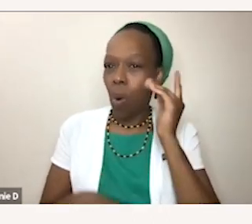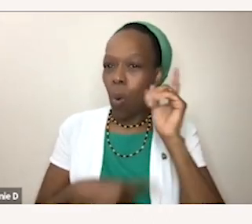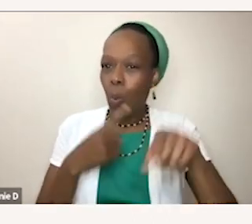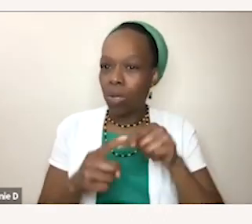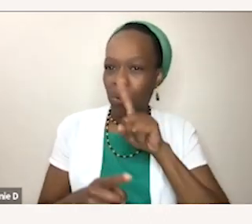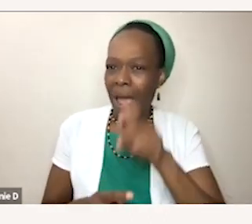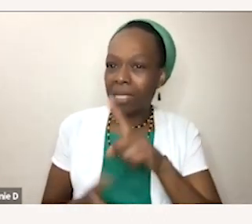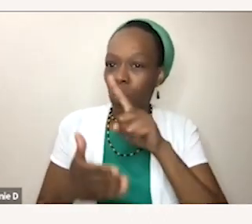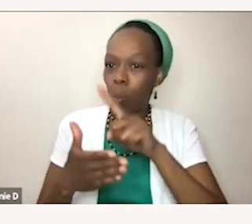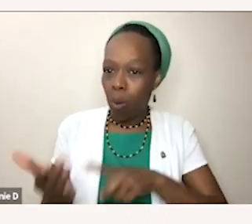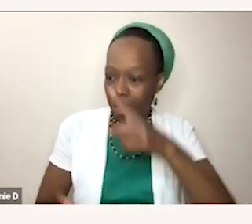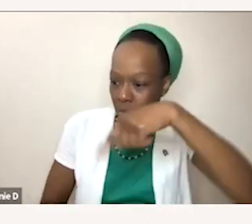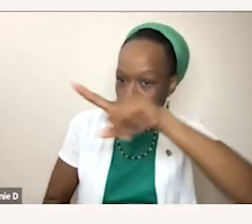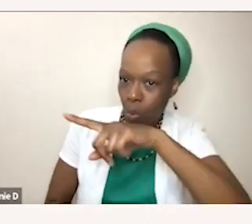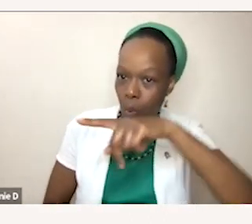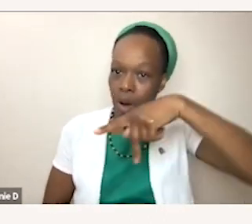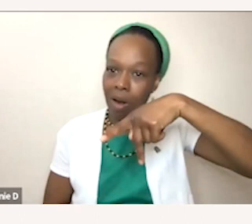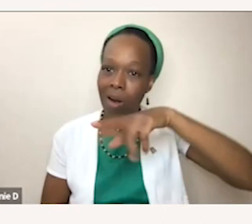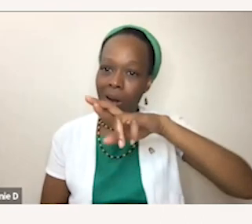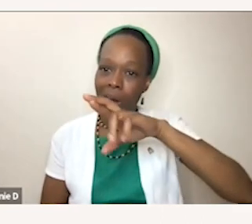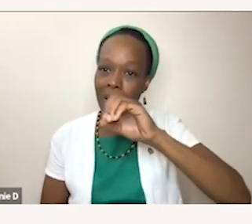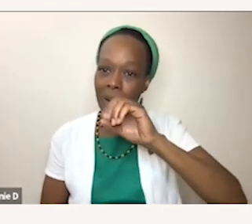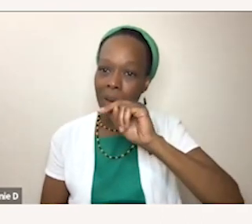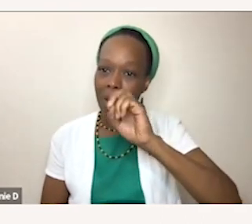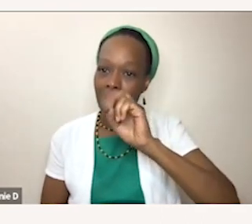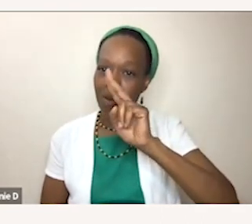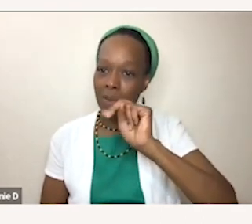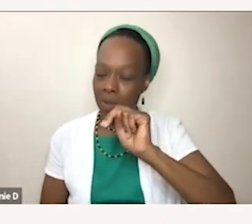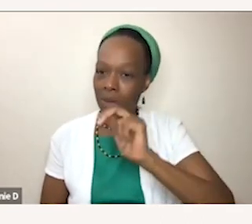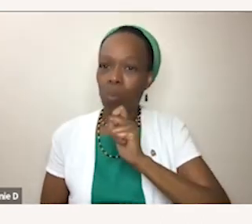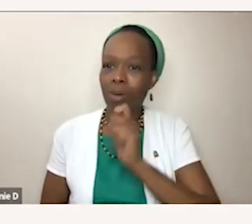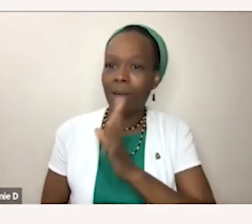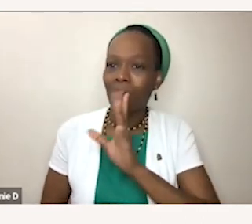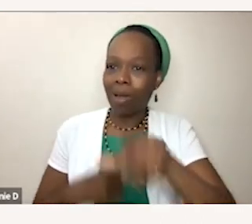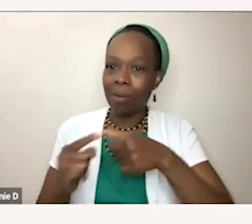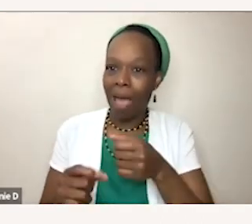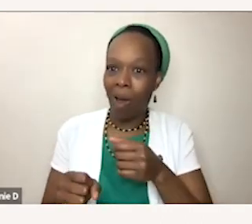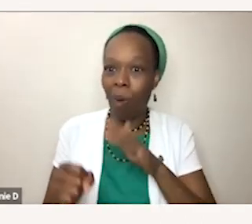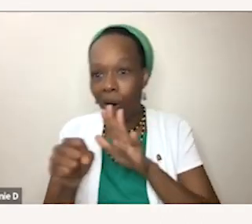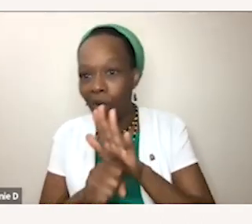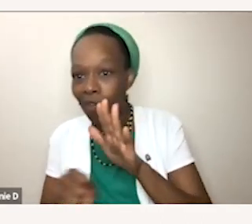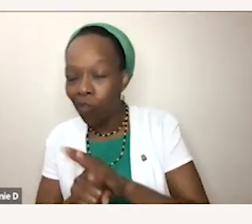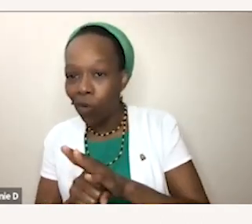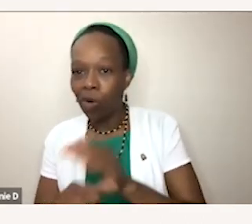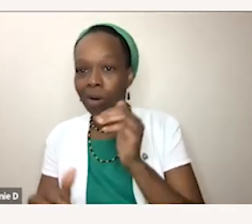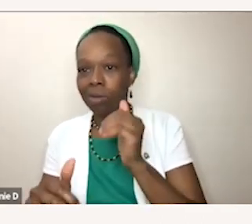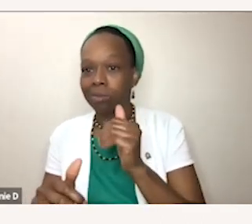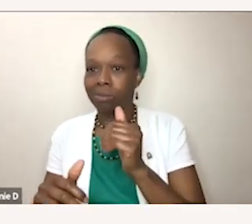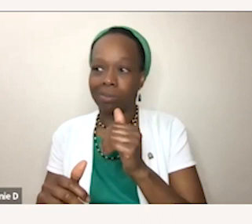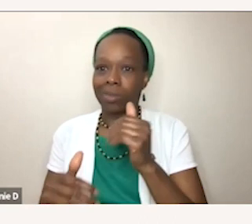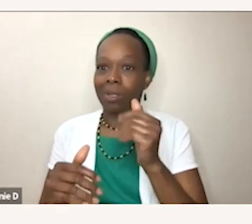something along those lines. We're again not talking about just like a full pass to ask